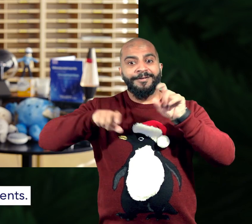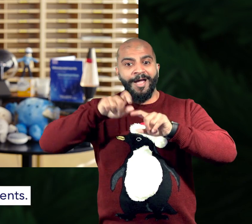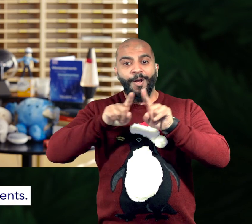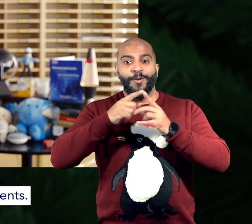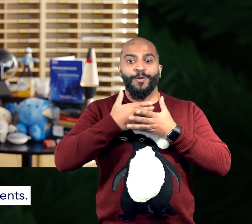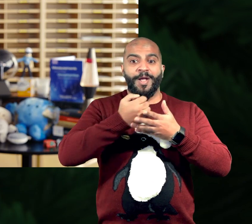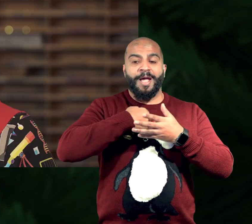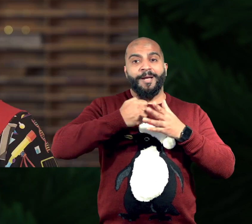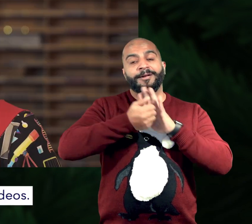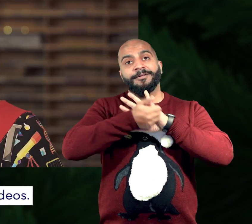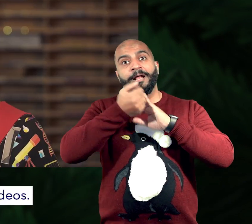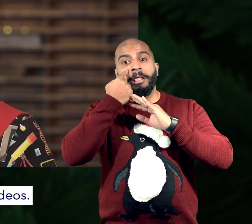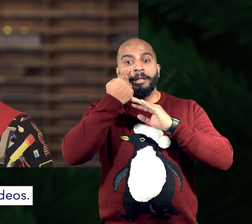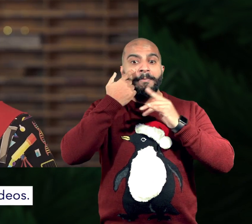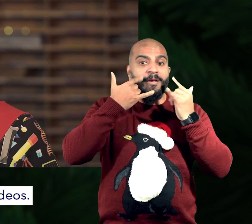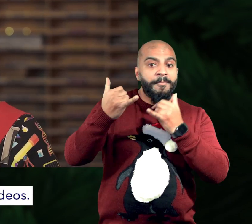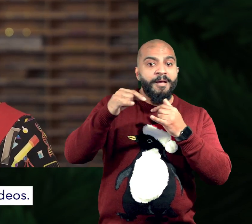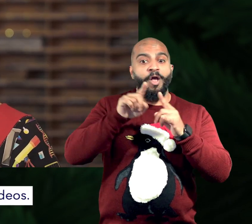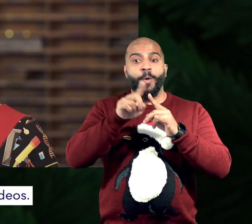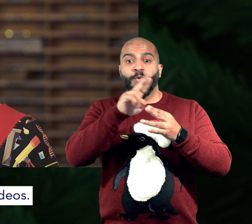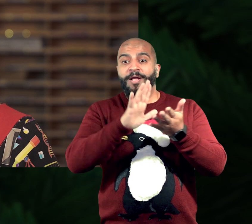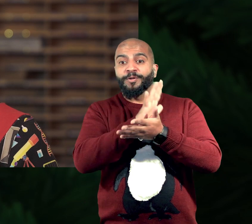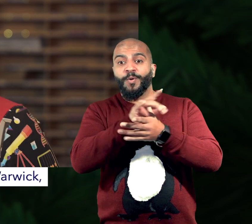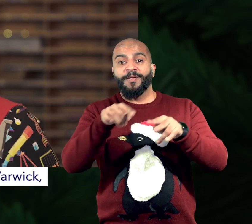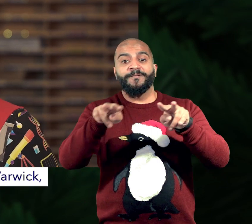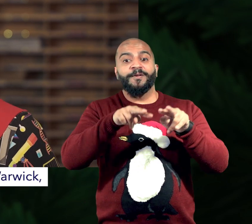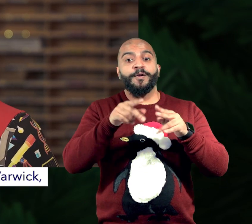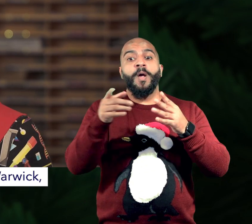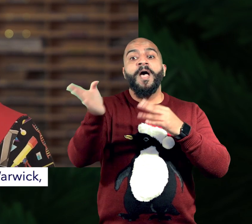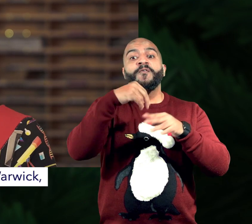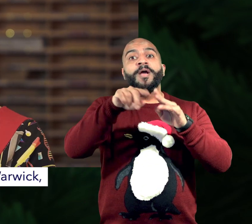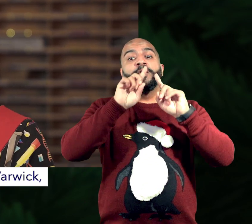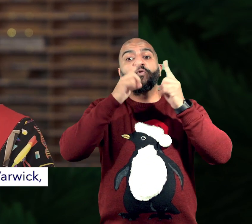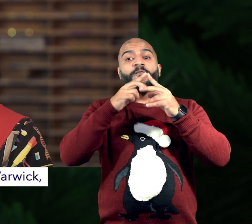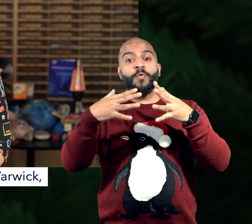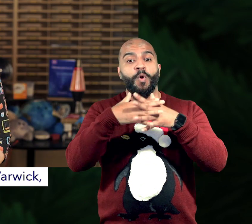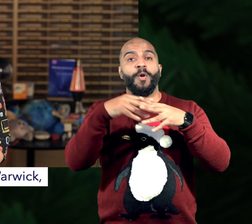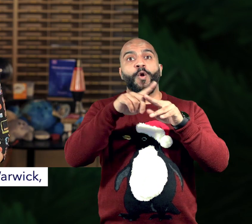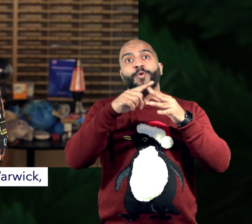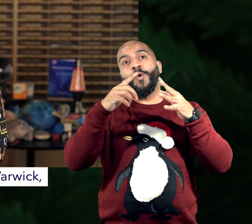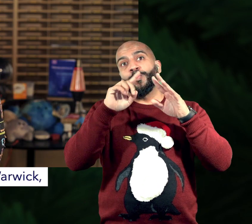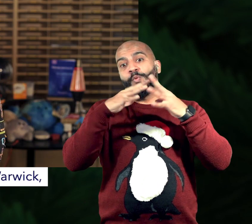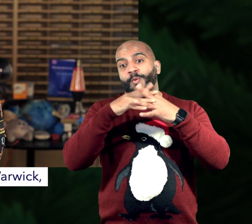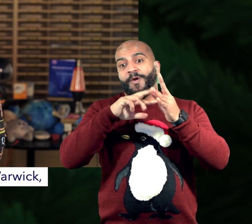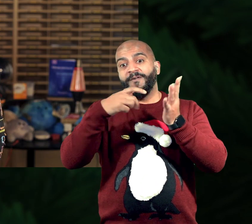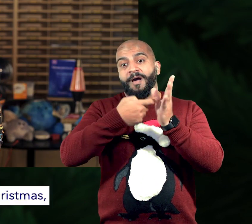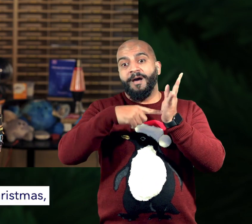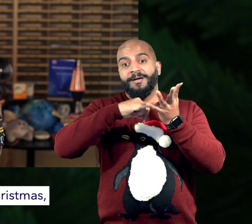our experiments. We really hope you enjoy these videos. From everyone at the University of Warwick and